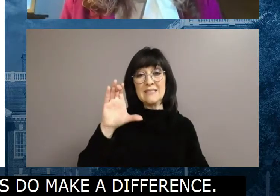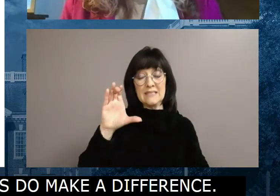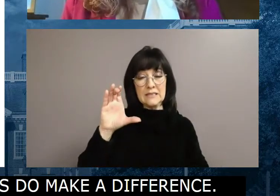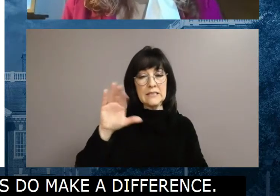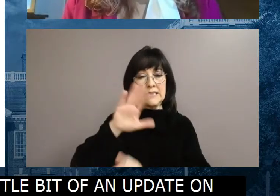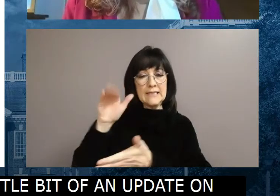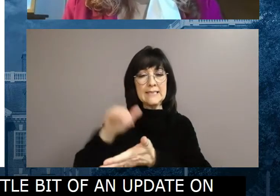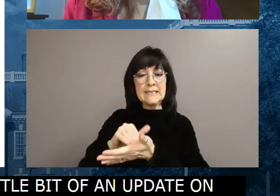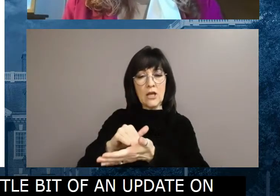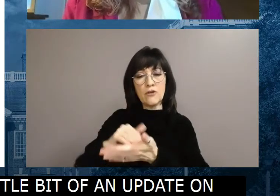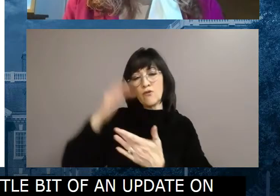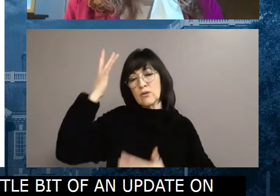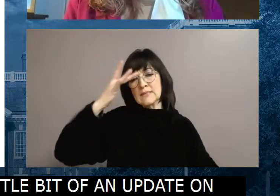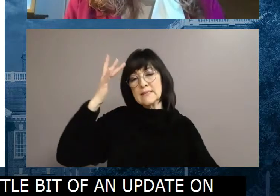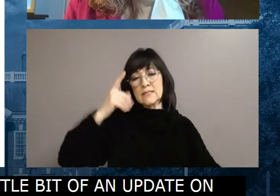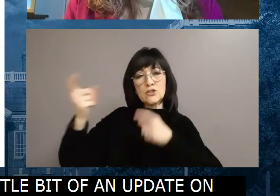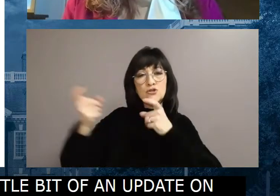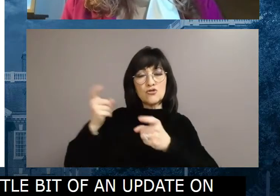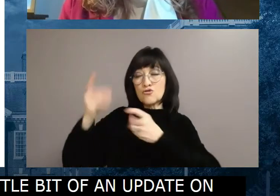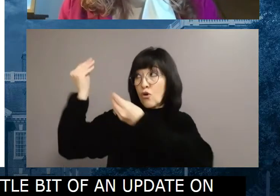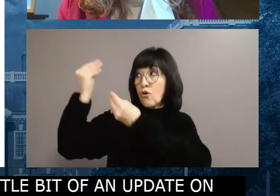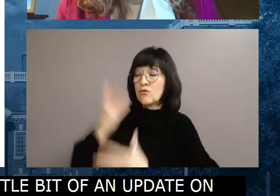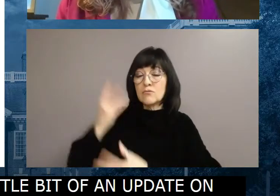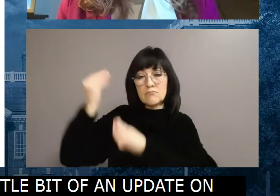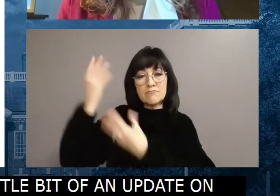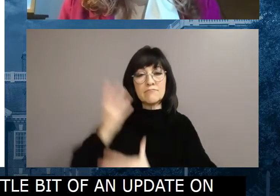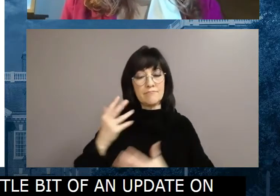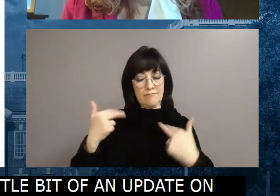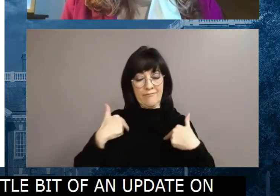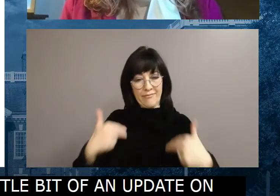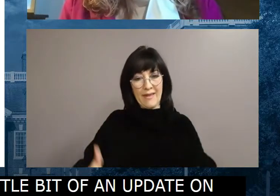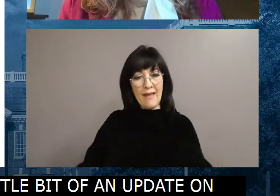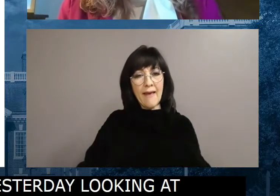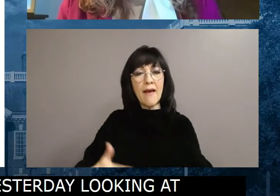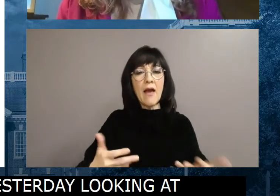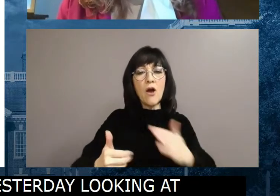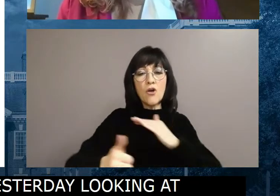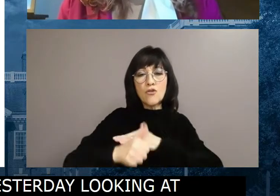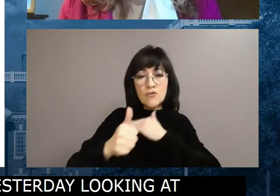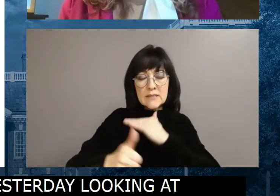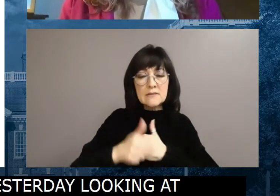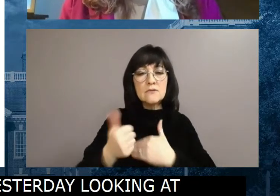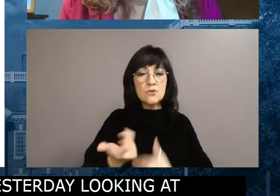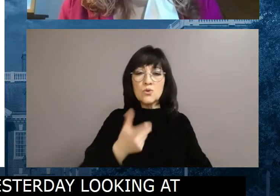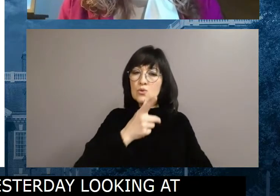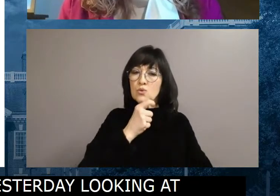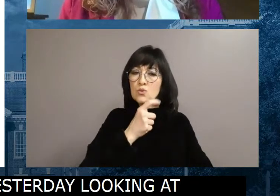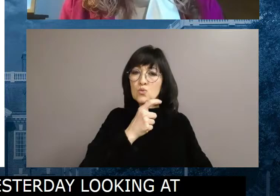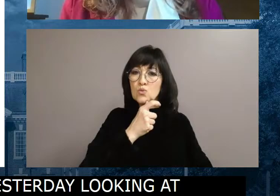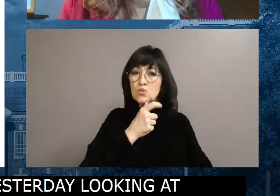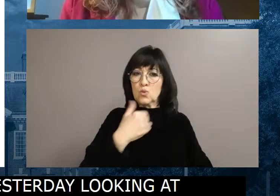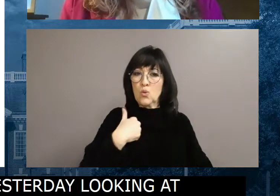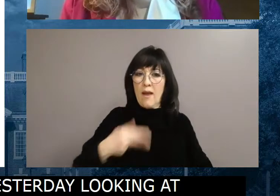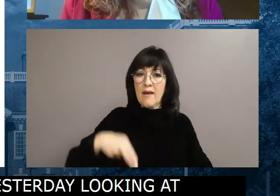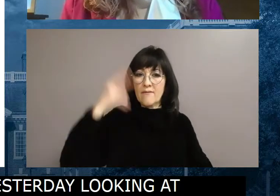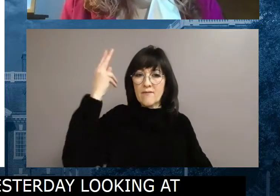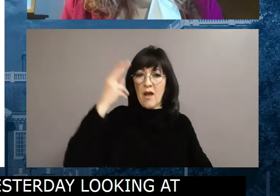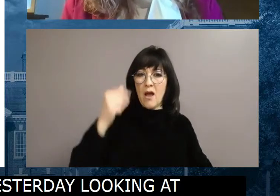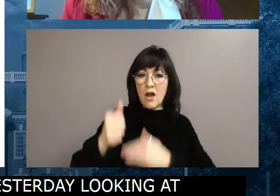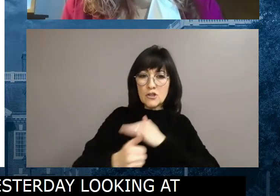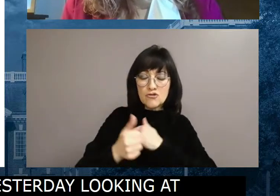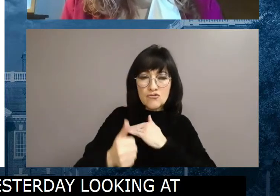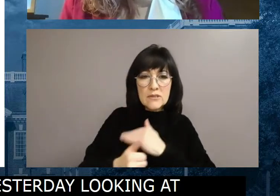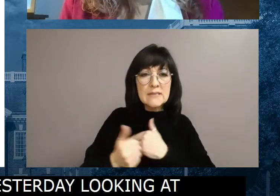yesterday, looking at health risks, or who is at greatest risk for health consequences